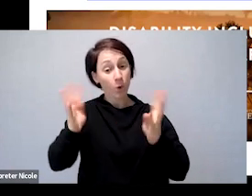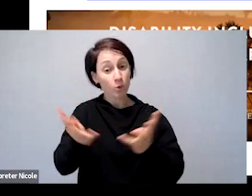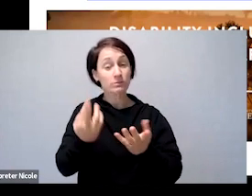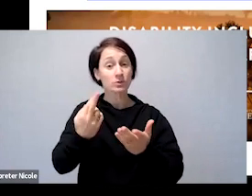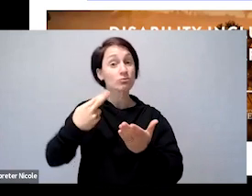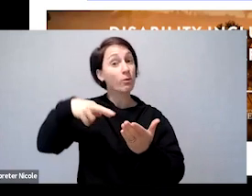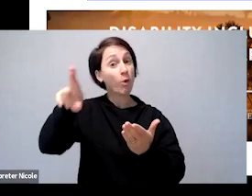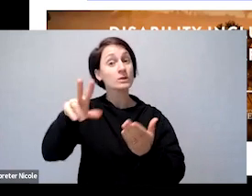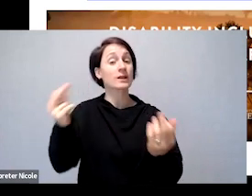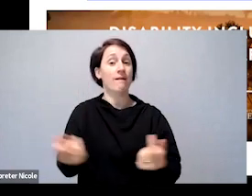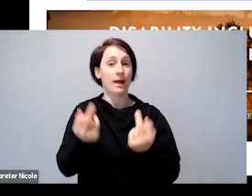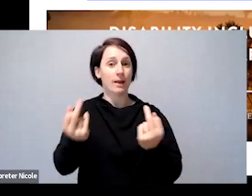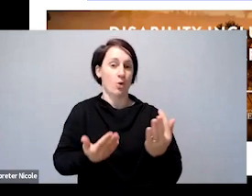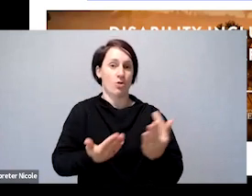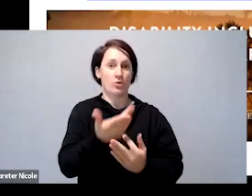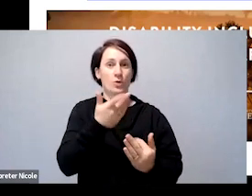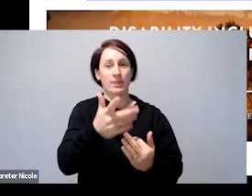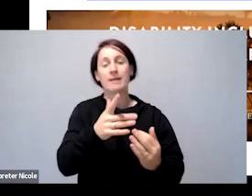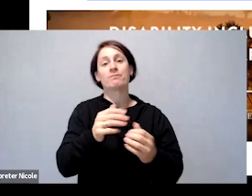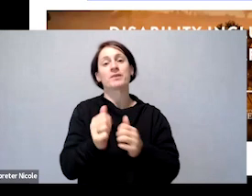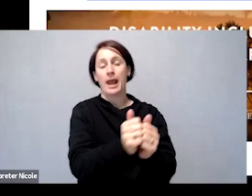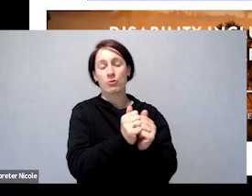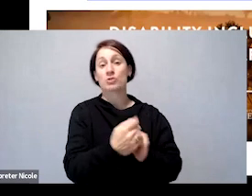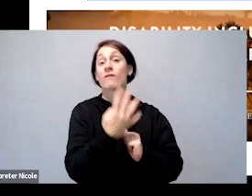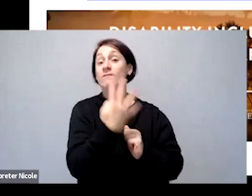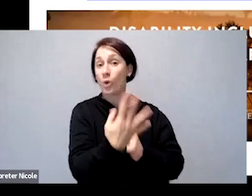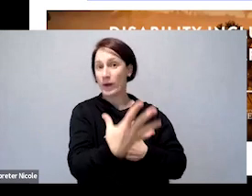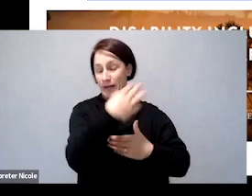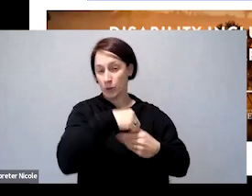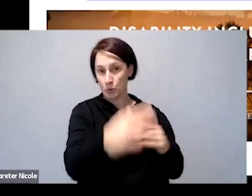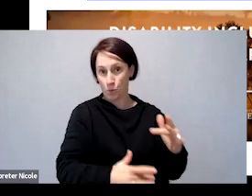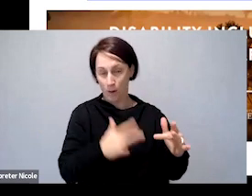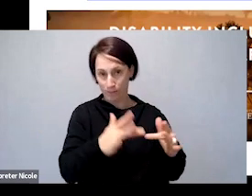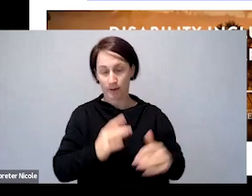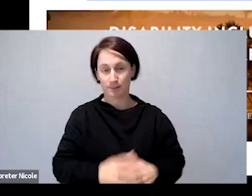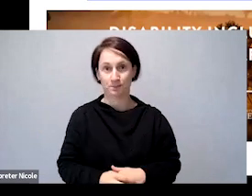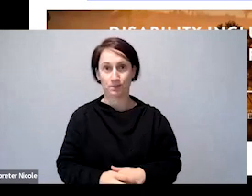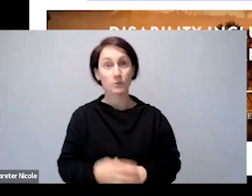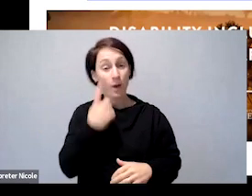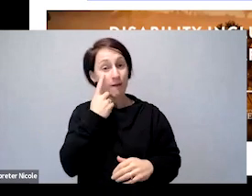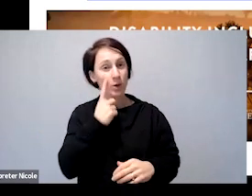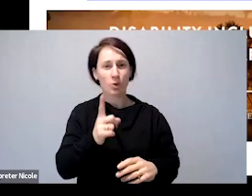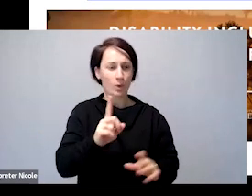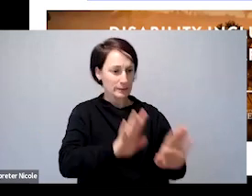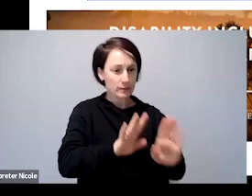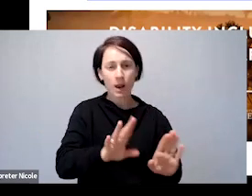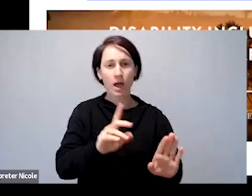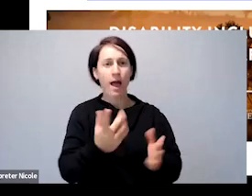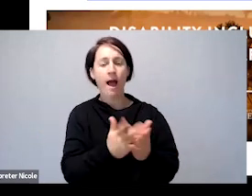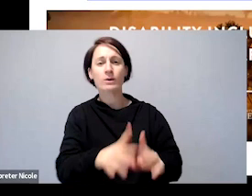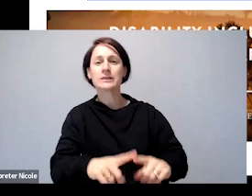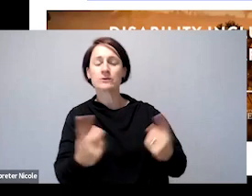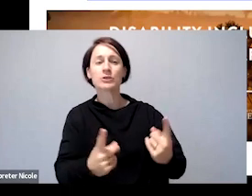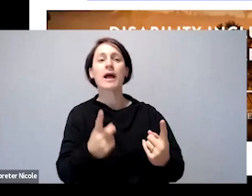reports are available on Collaborating for Inclusion. So please do have a look for what's similar, what's different, and how that leads to some of the